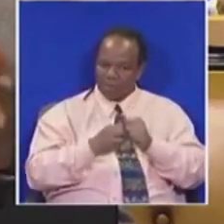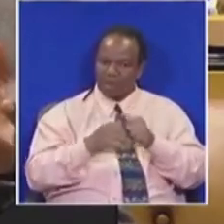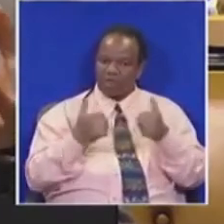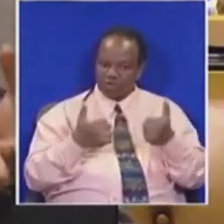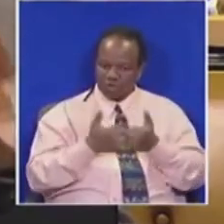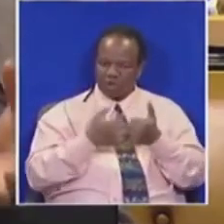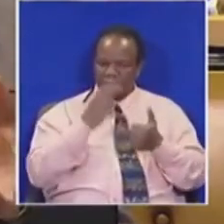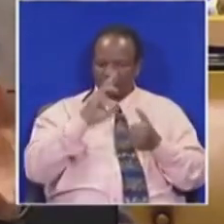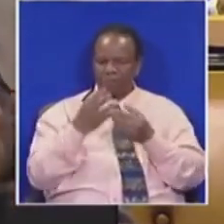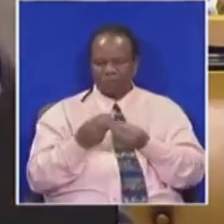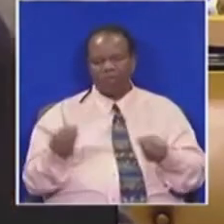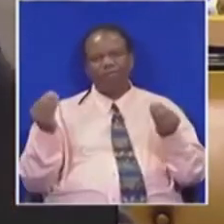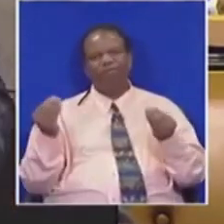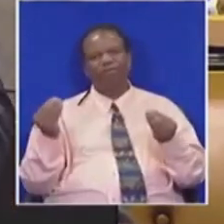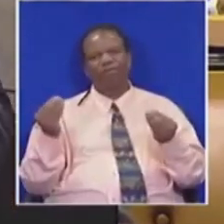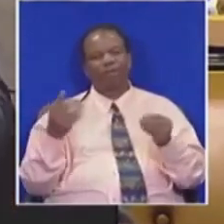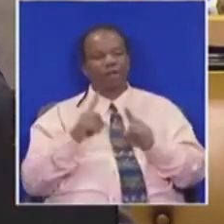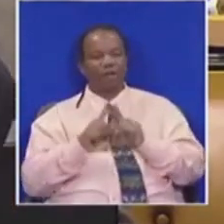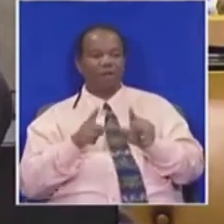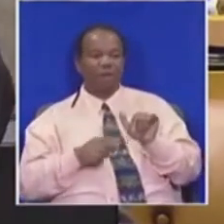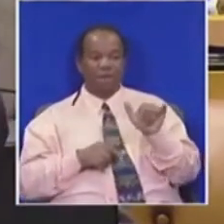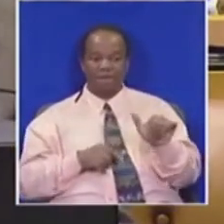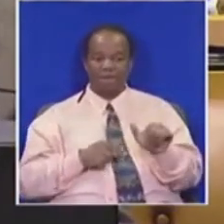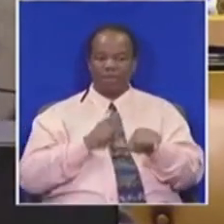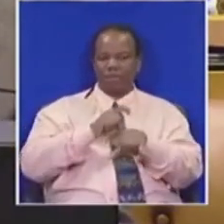have to address. And I think we should wait